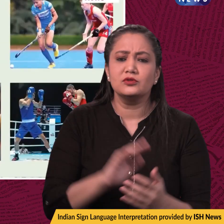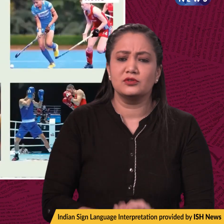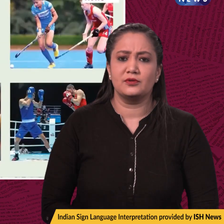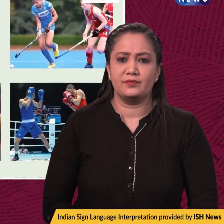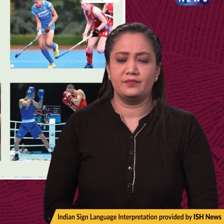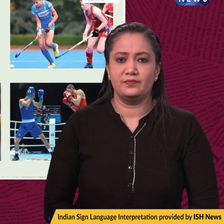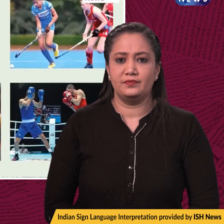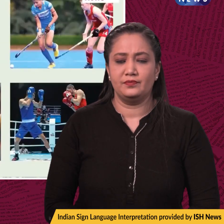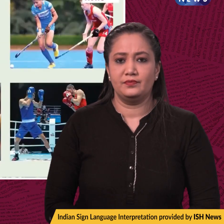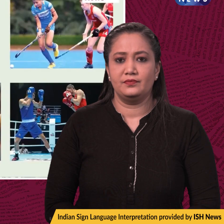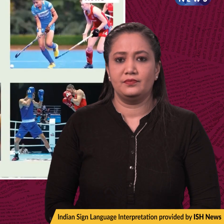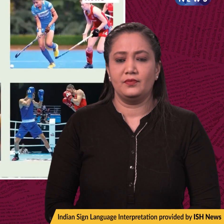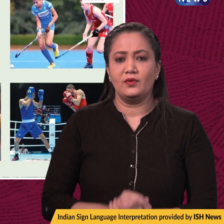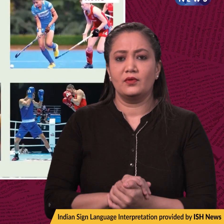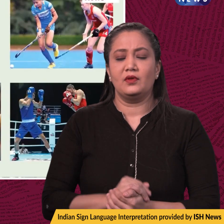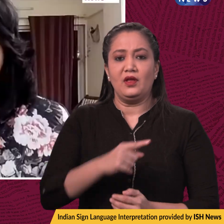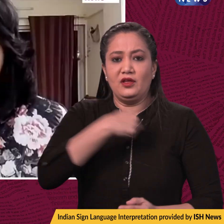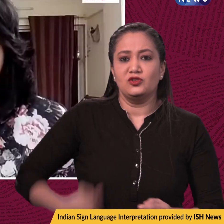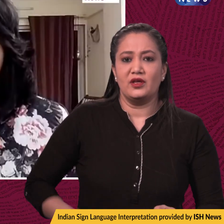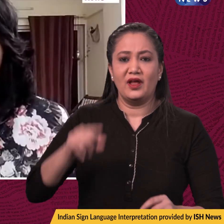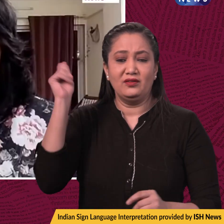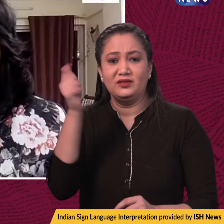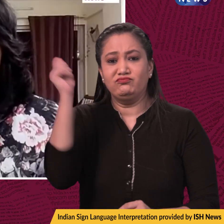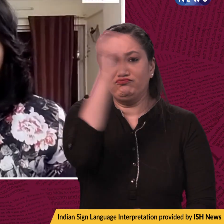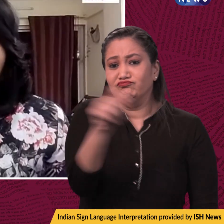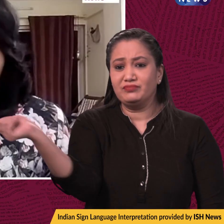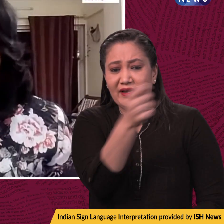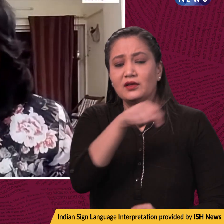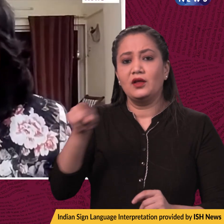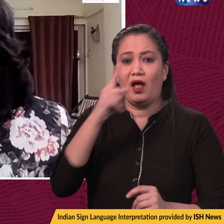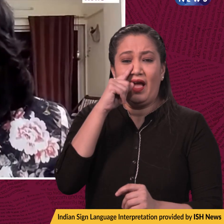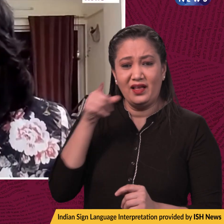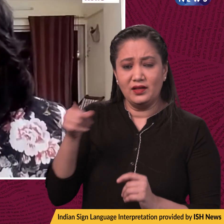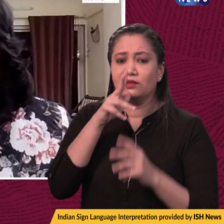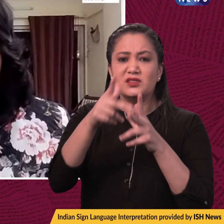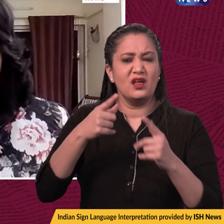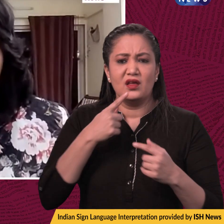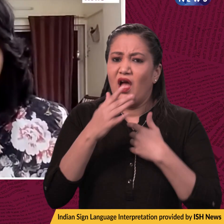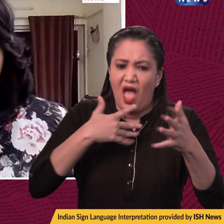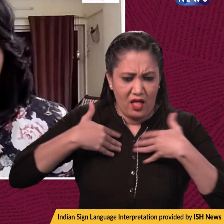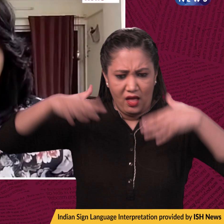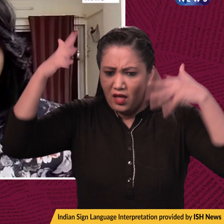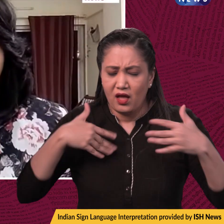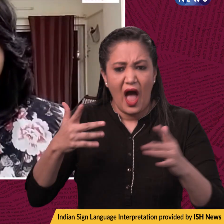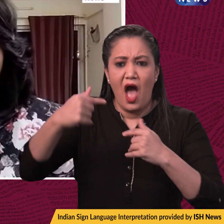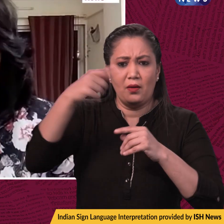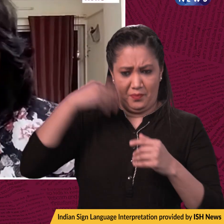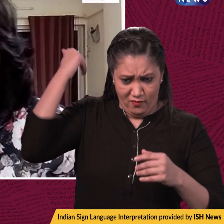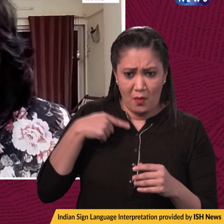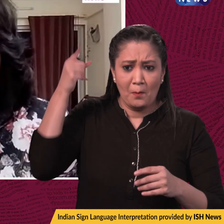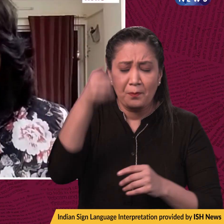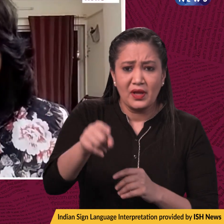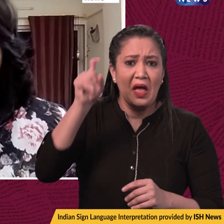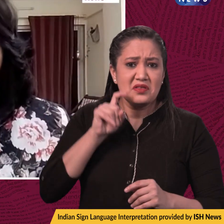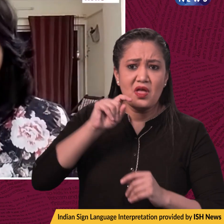news across the globe. Chinese tennis star Peng Shuai has denied making an accusation